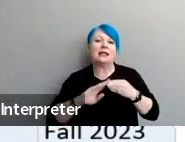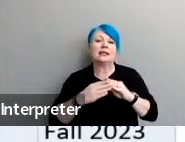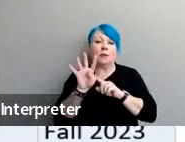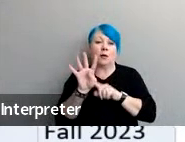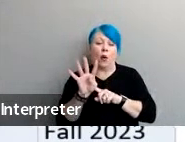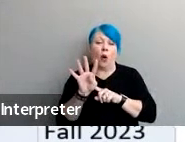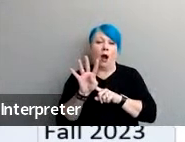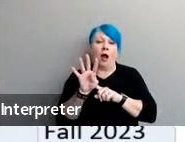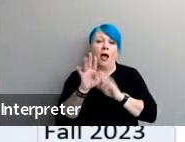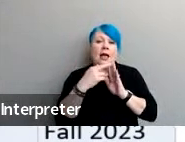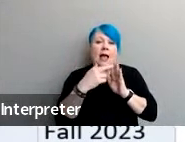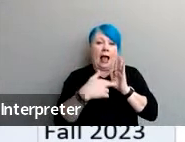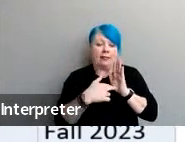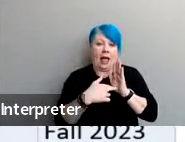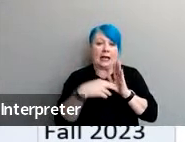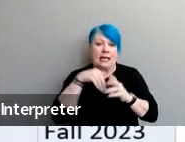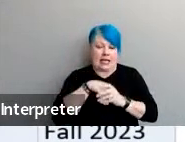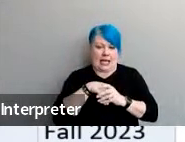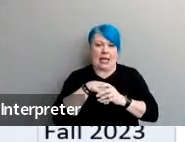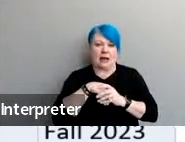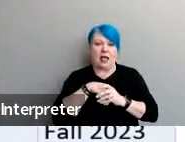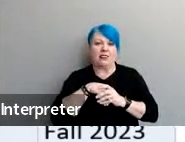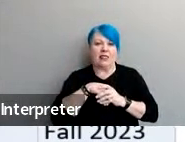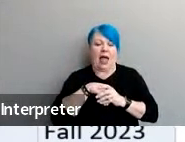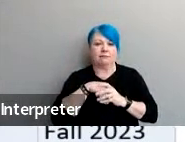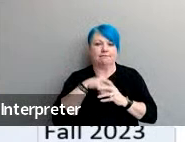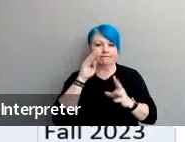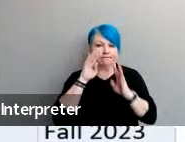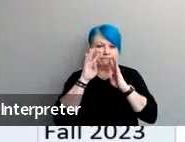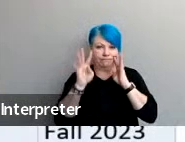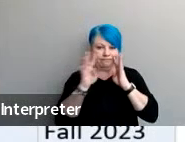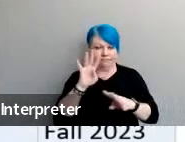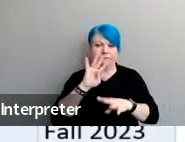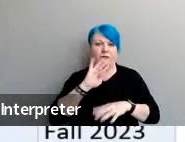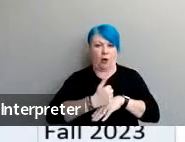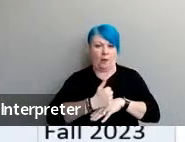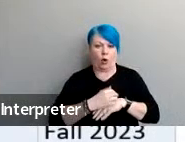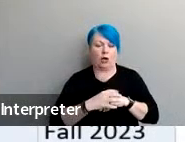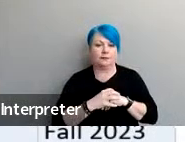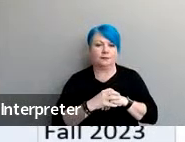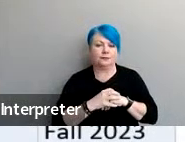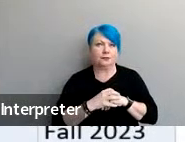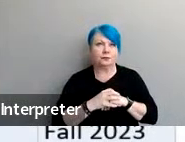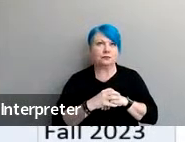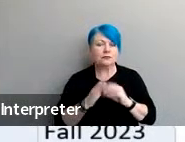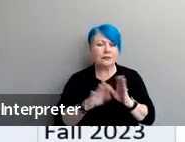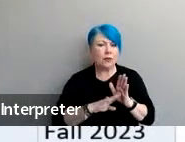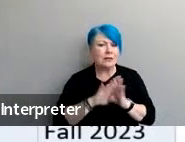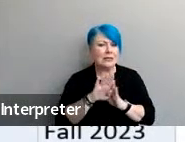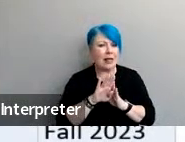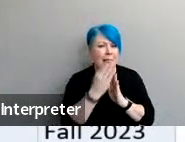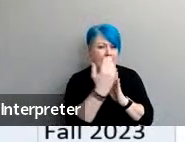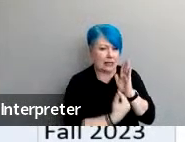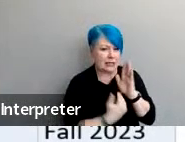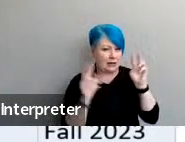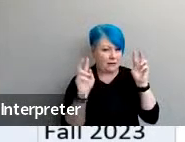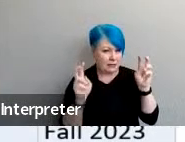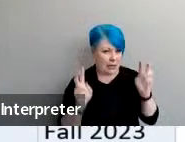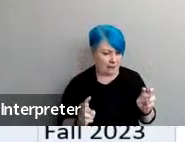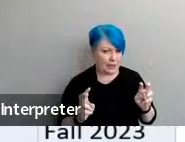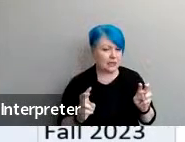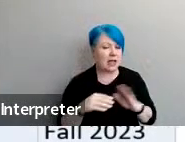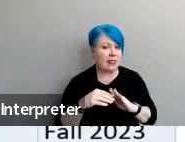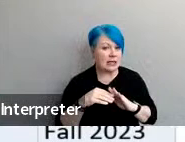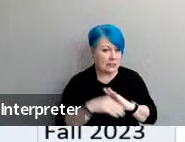the framework. Investigating topics that lead through inequities. Developing a list of topics that delve